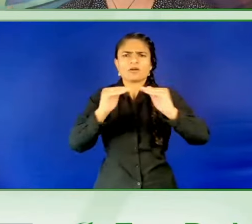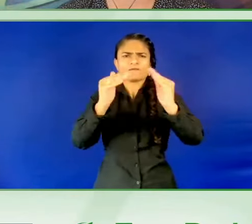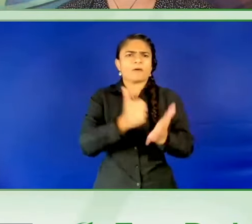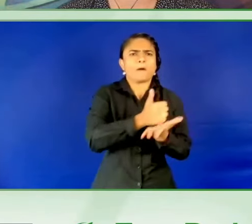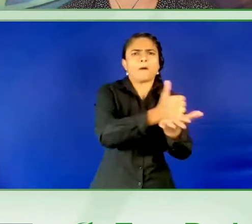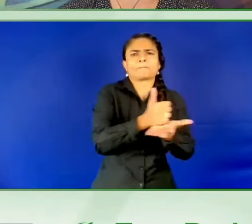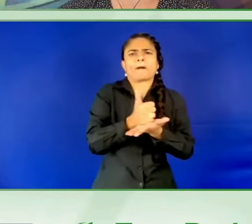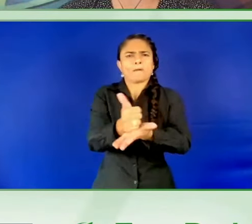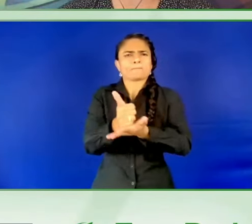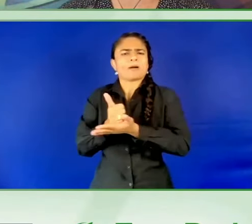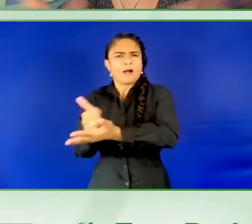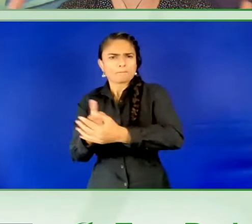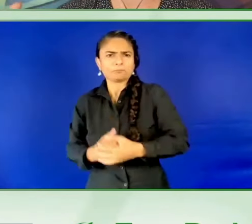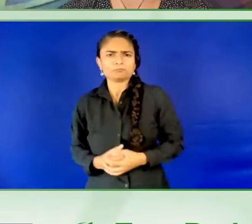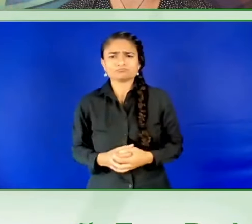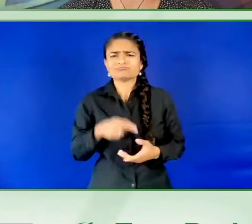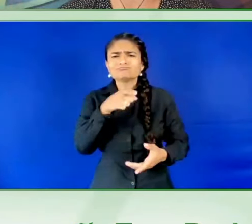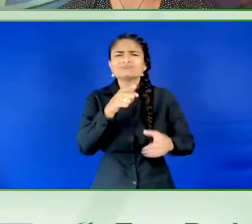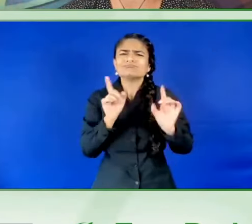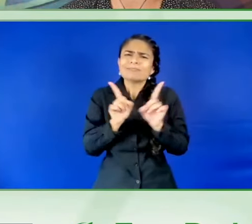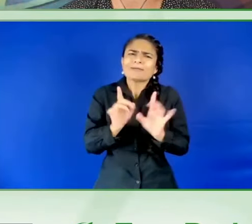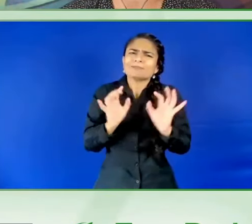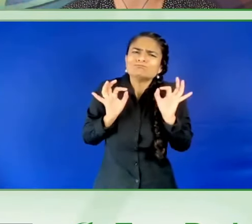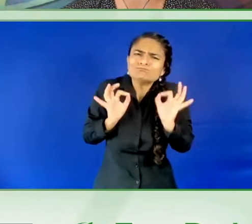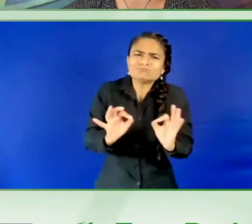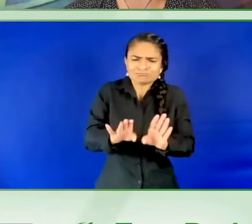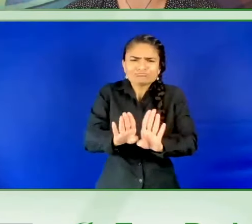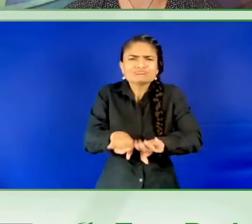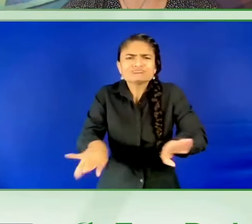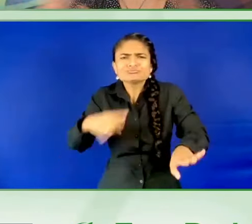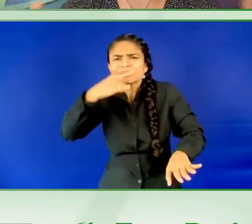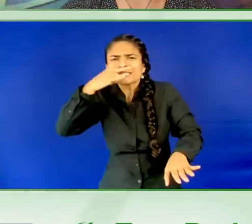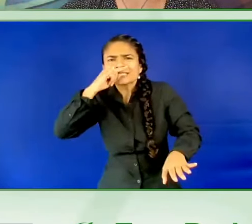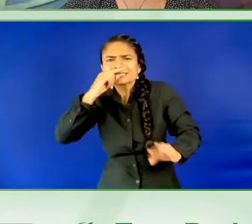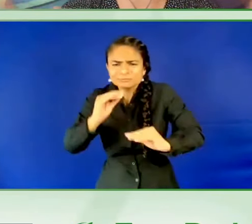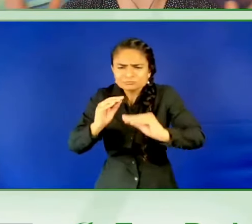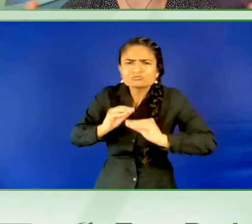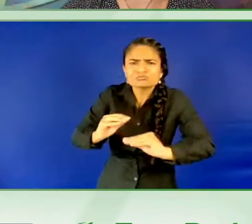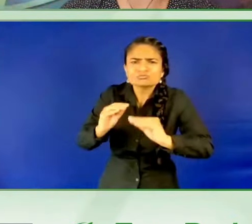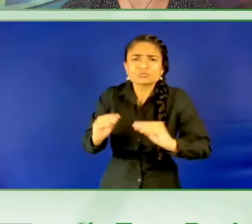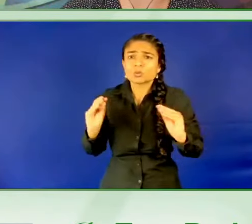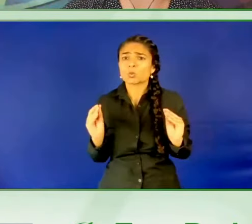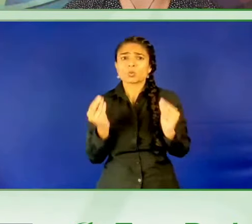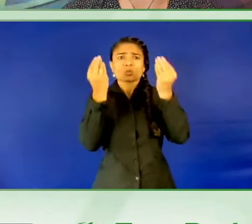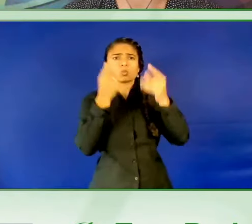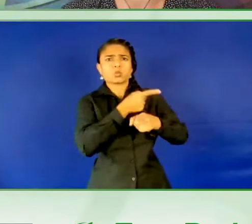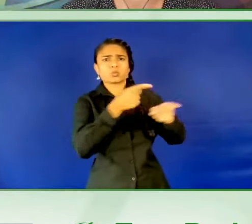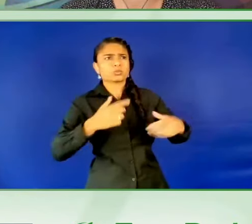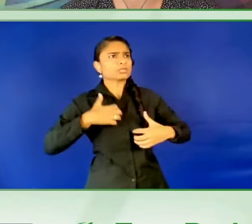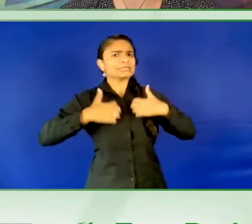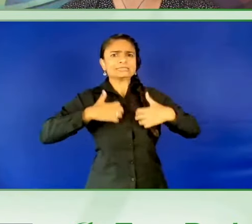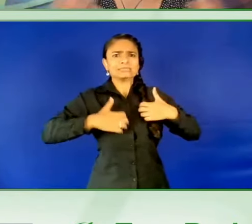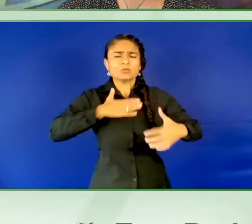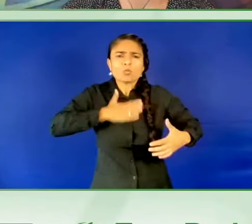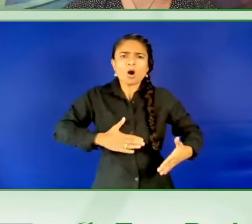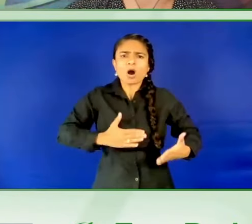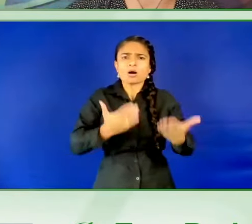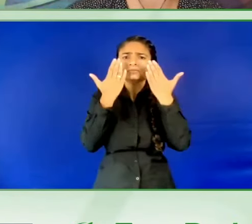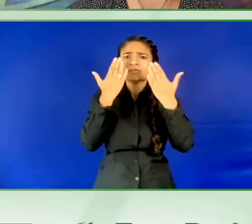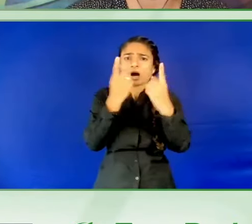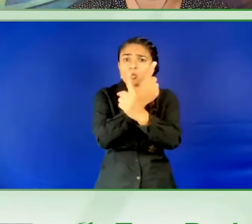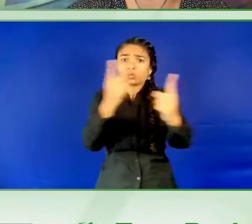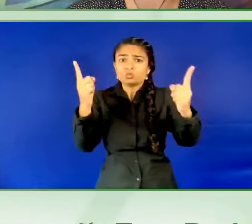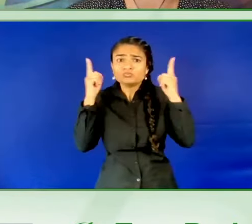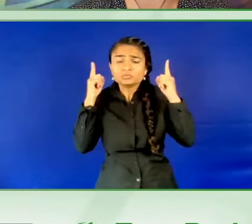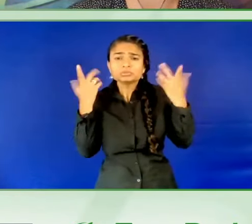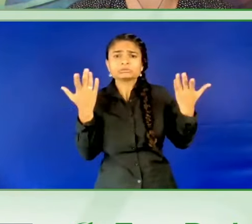research. We have to open research to people with disabilities because now it's very visual indeed. And of course,